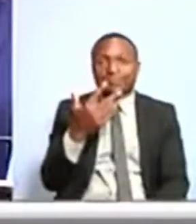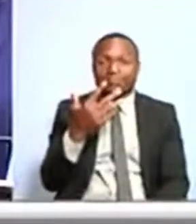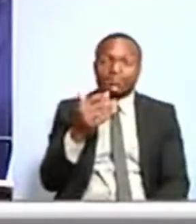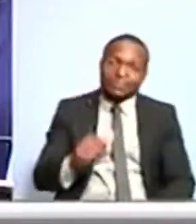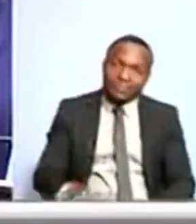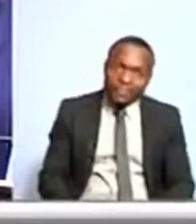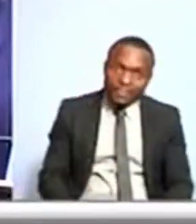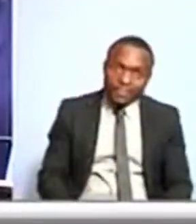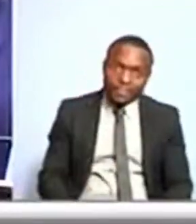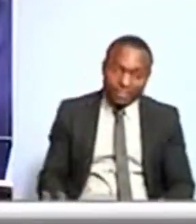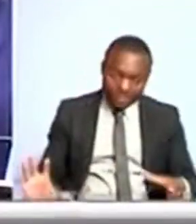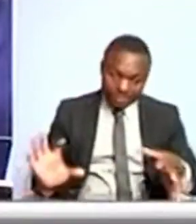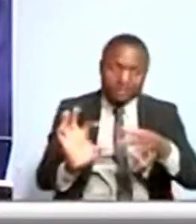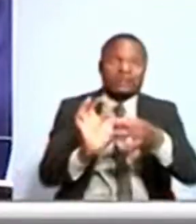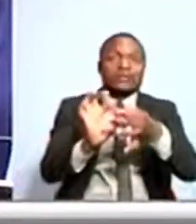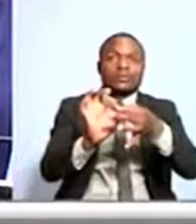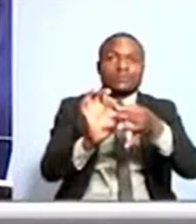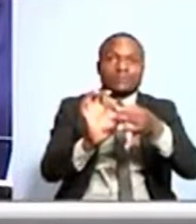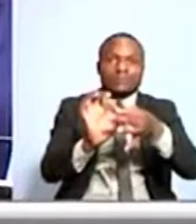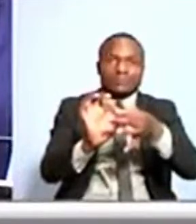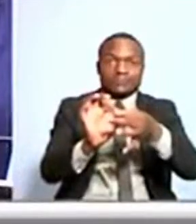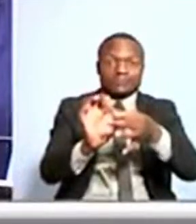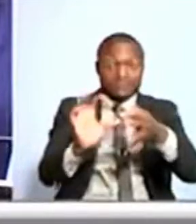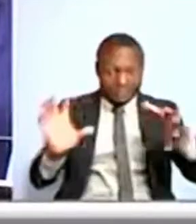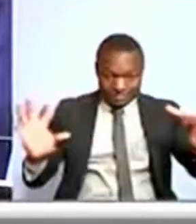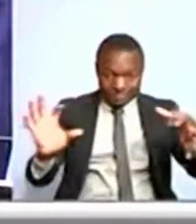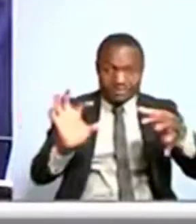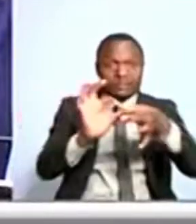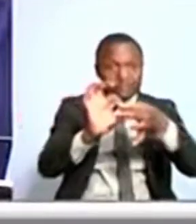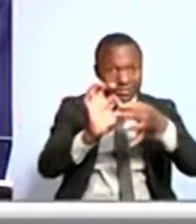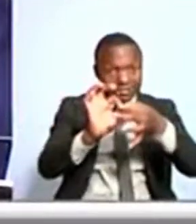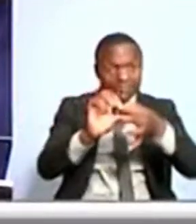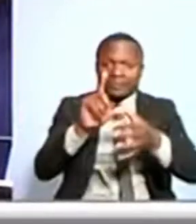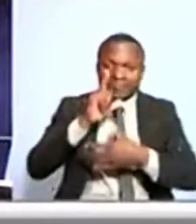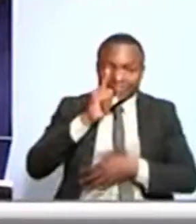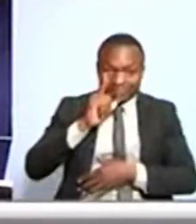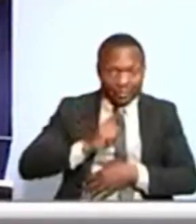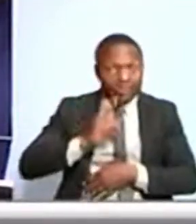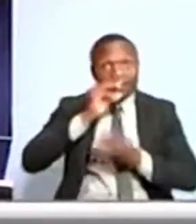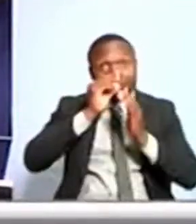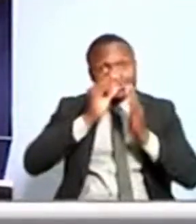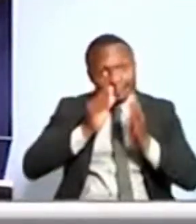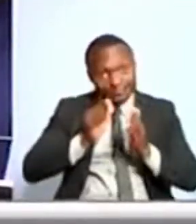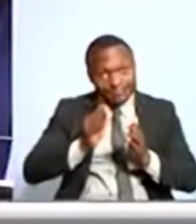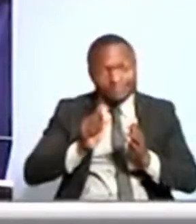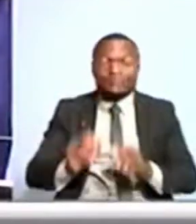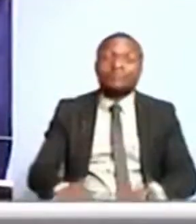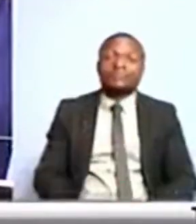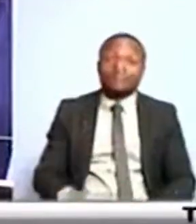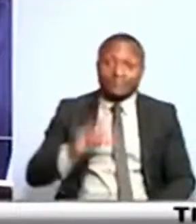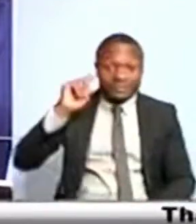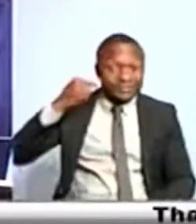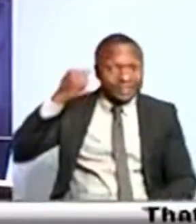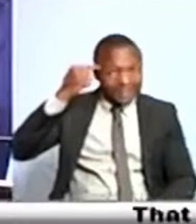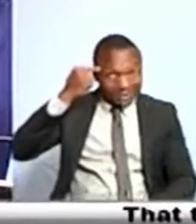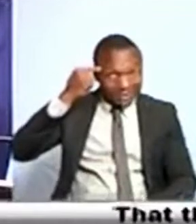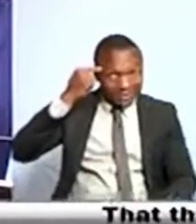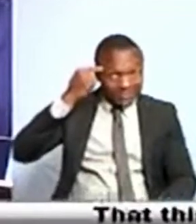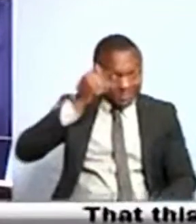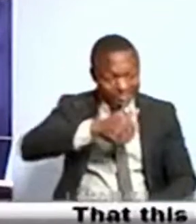called connectivity. And connectivity, Madam Speaker, is that within government